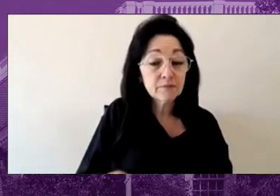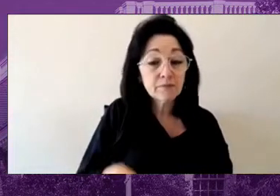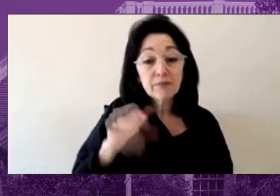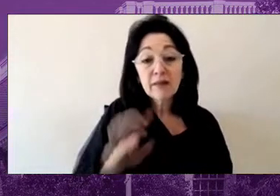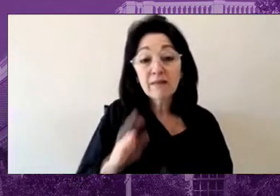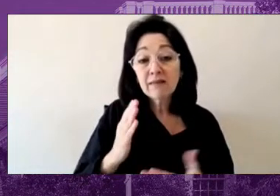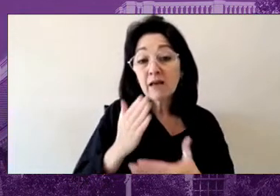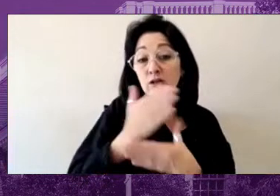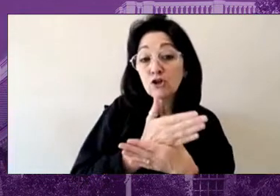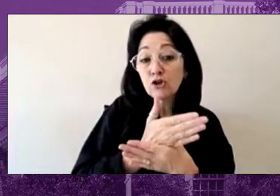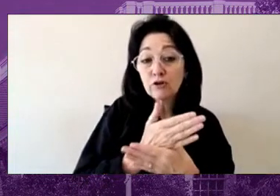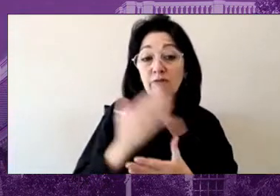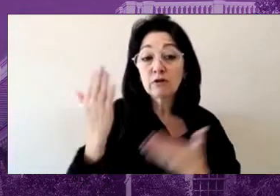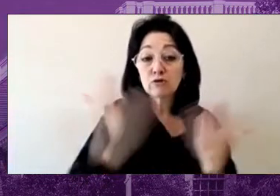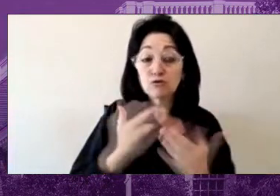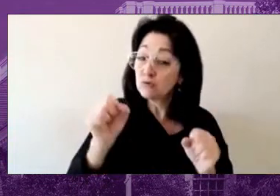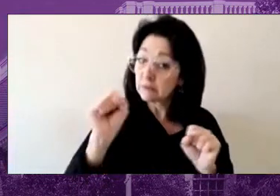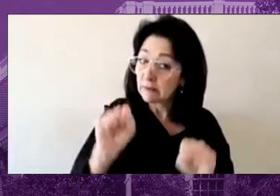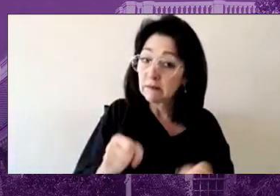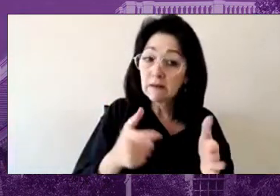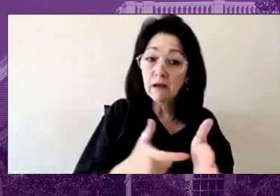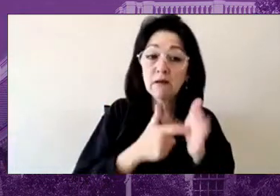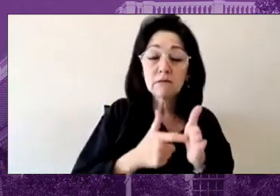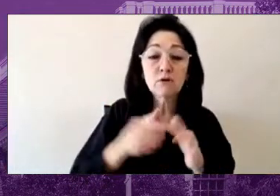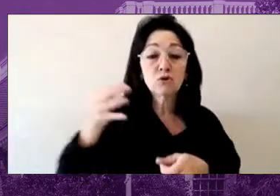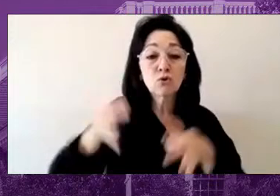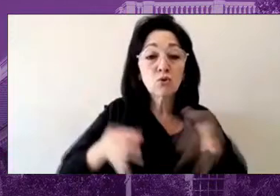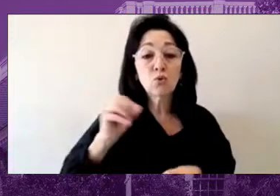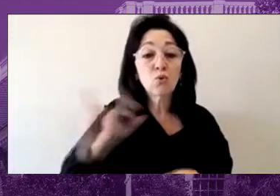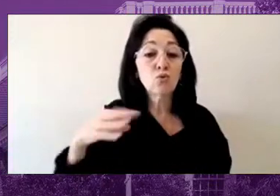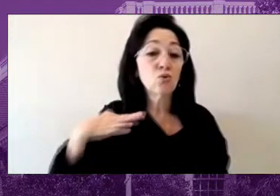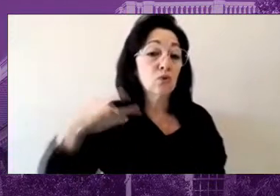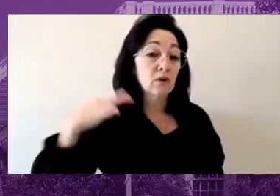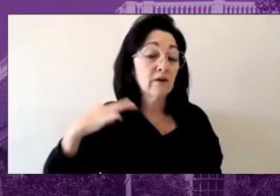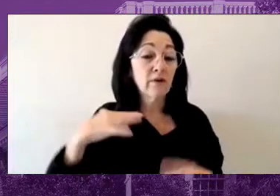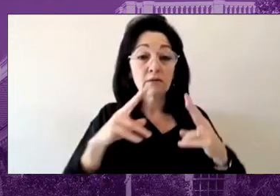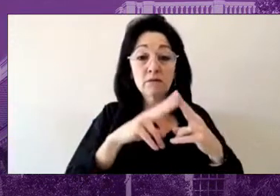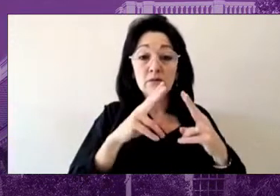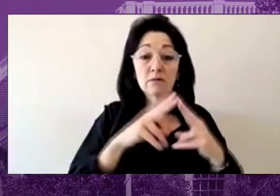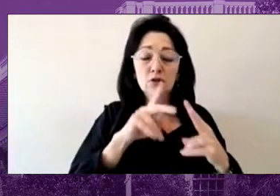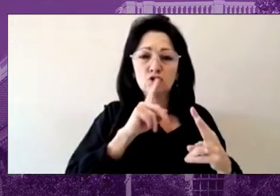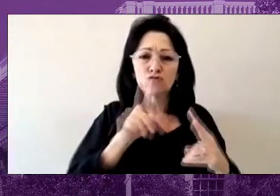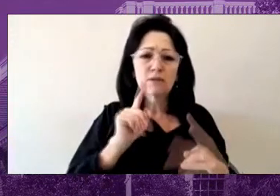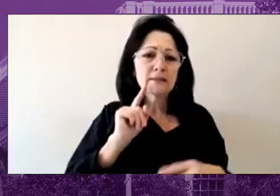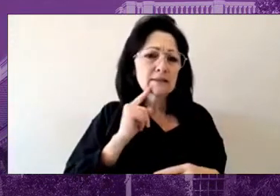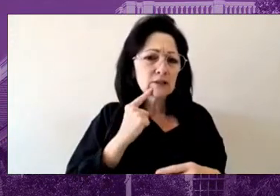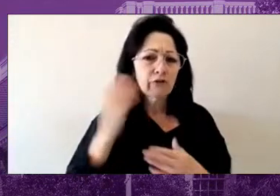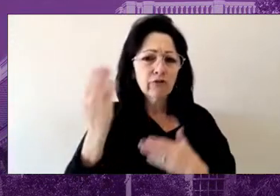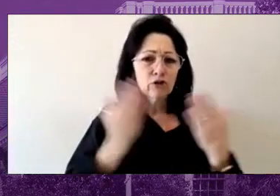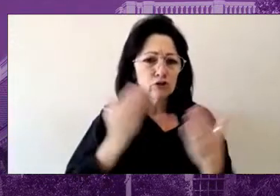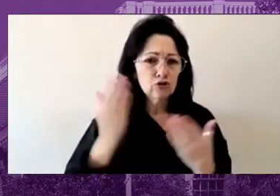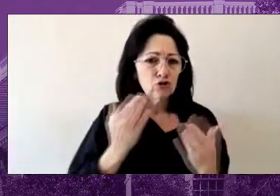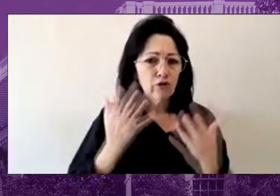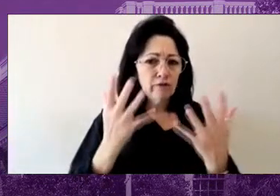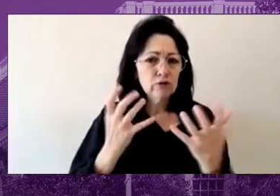which can be court-ordered or voluntary, are critical services for offender accountability and survivor safety. I could